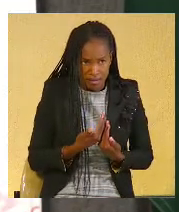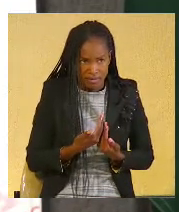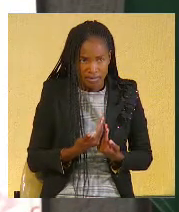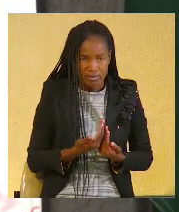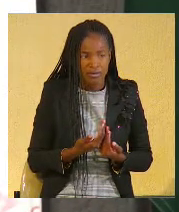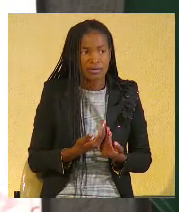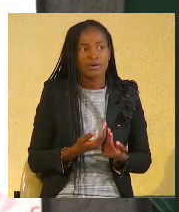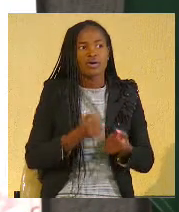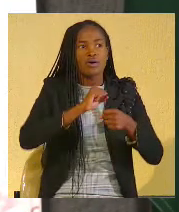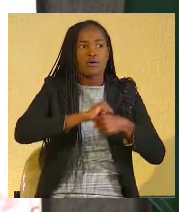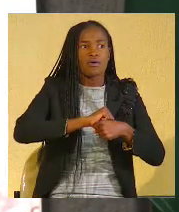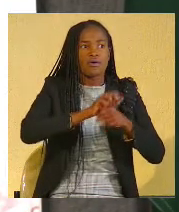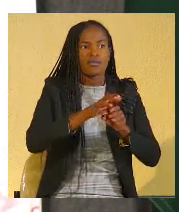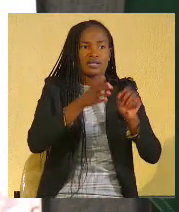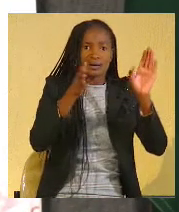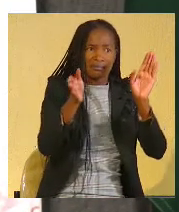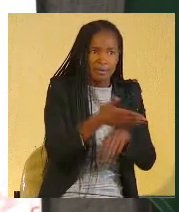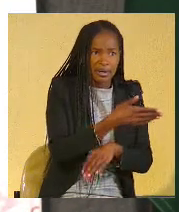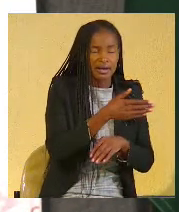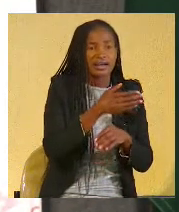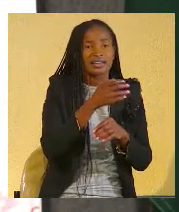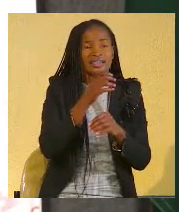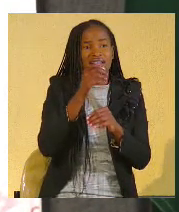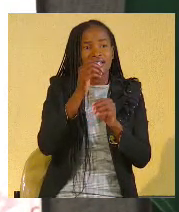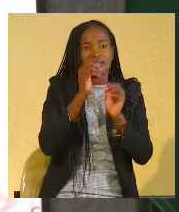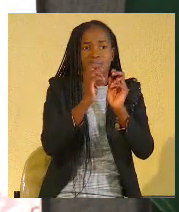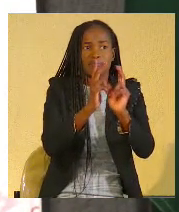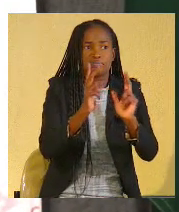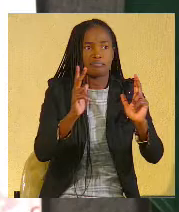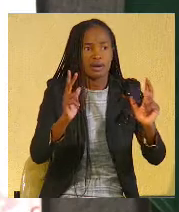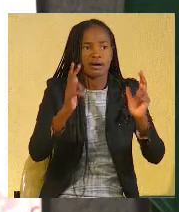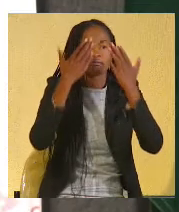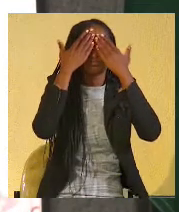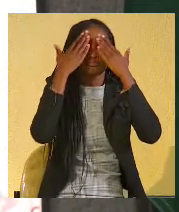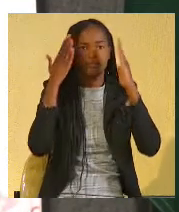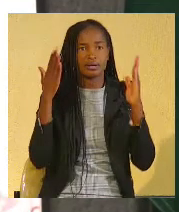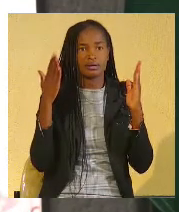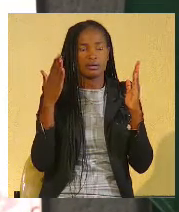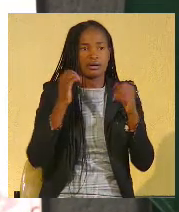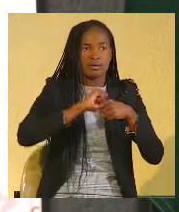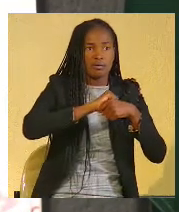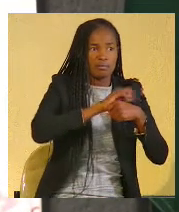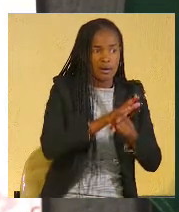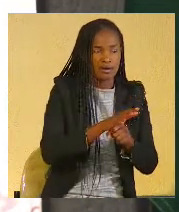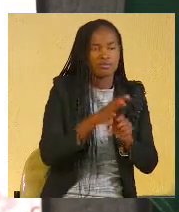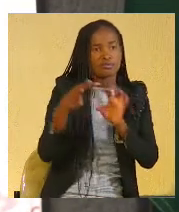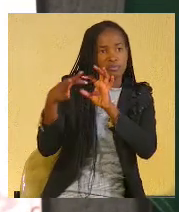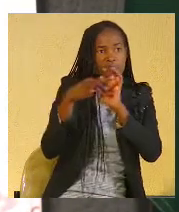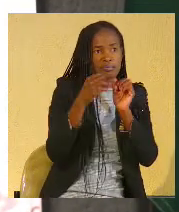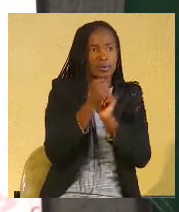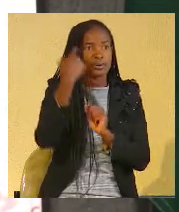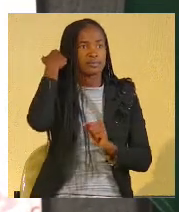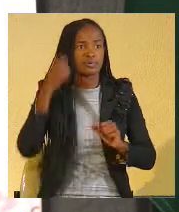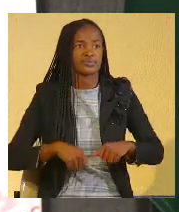really lies if the community, if the public is aware of the disease and they are cooperating.